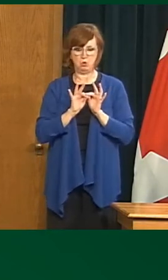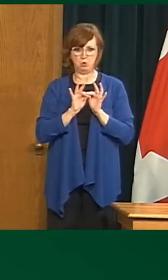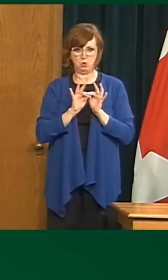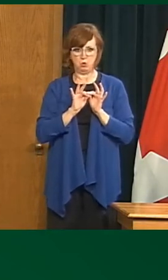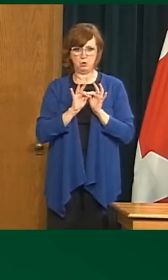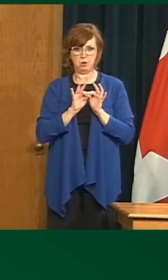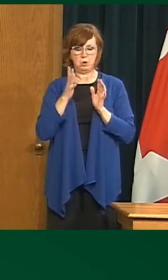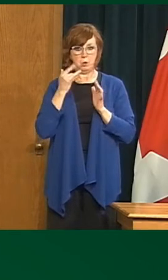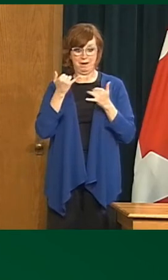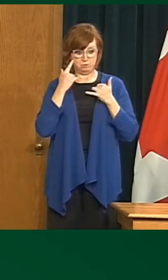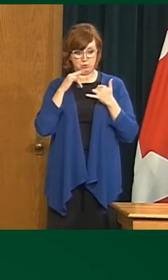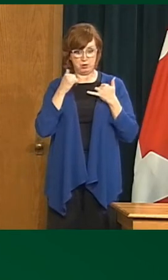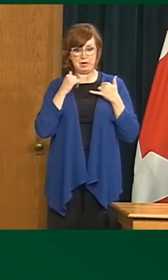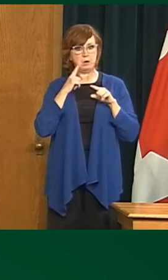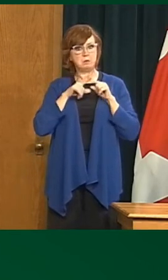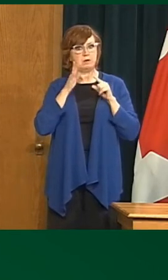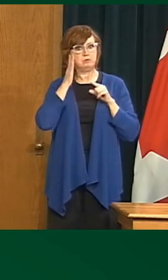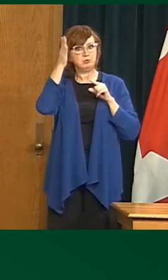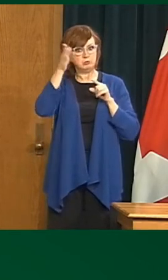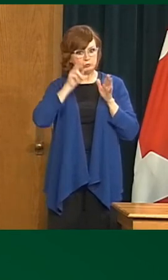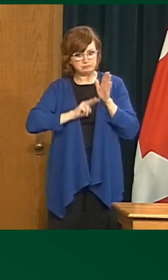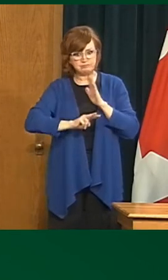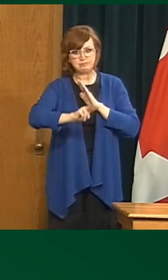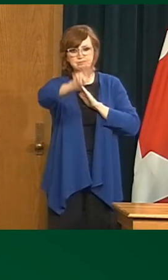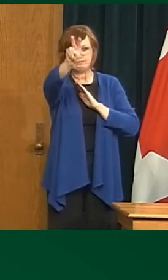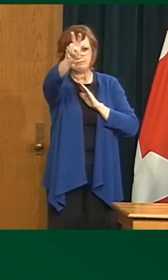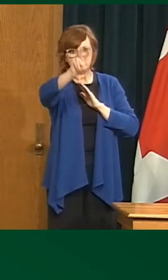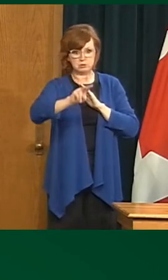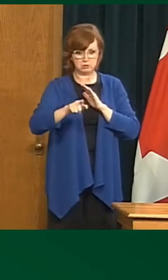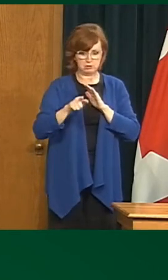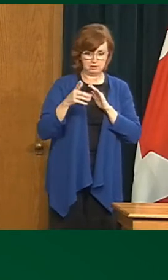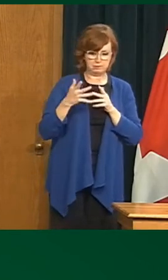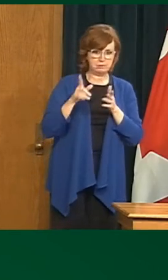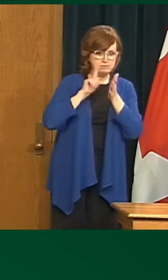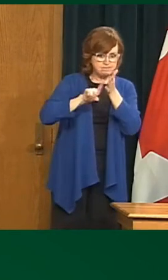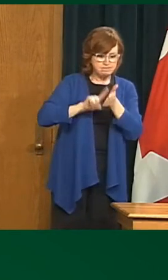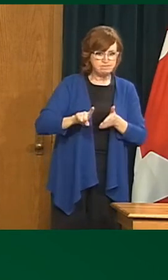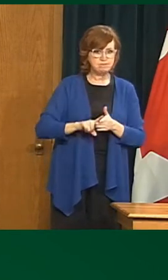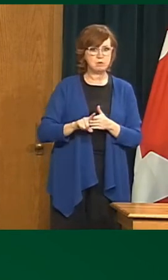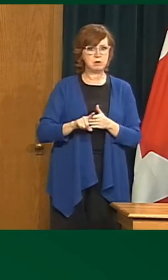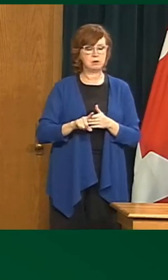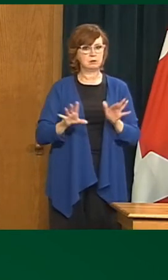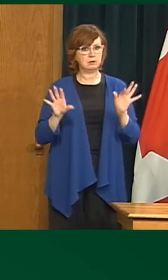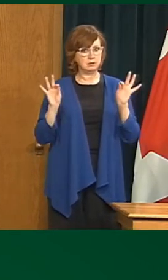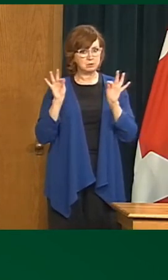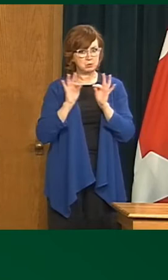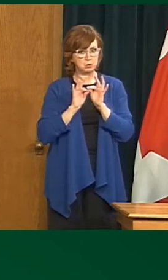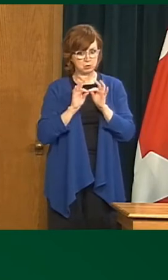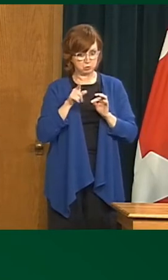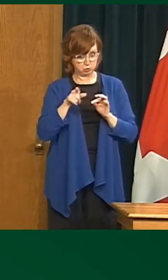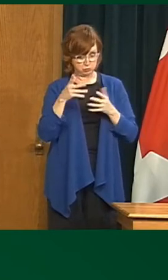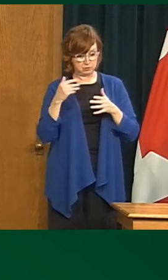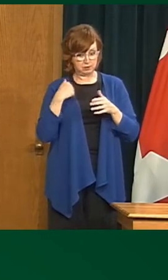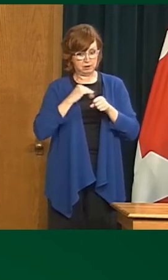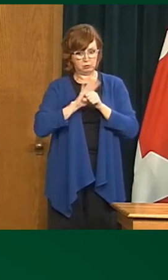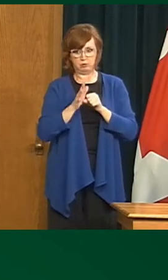of understanding who exactly has had this virus and in our approach to